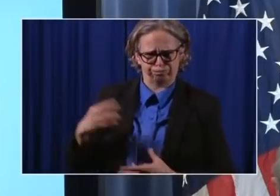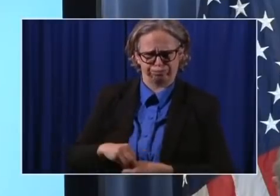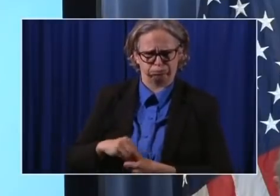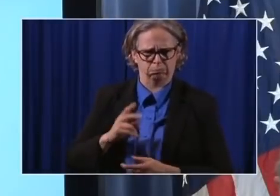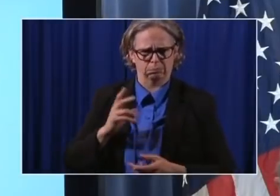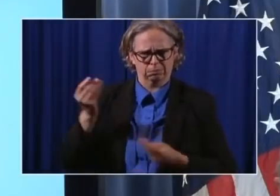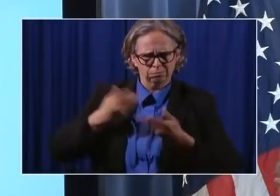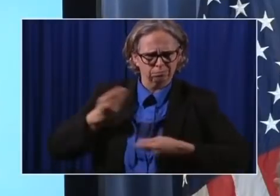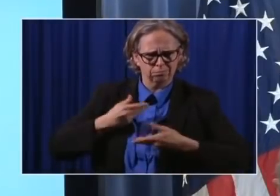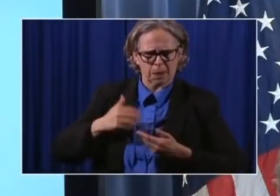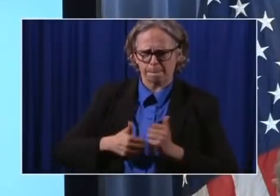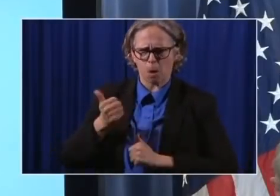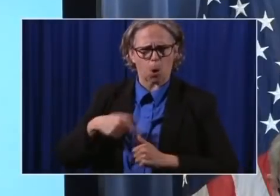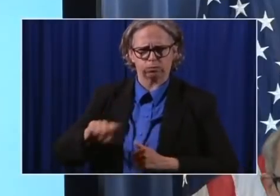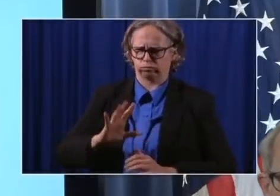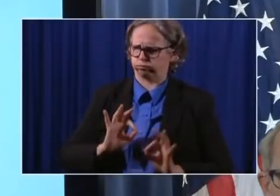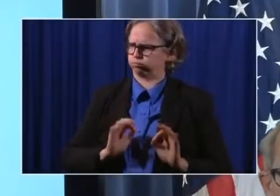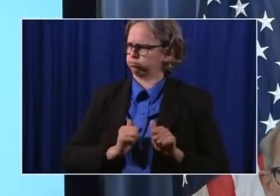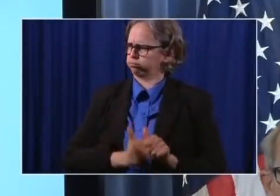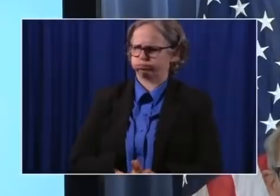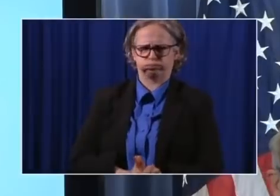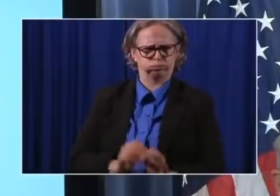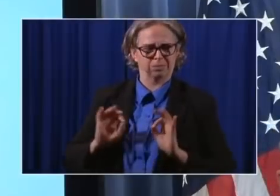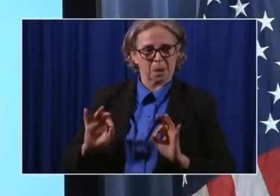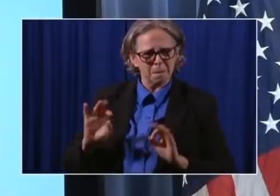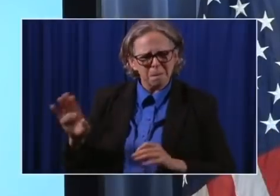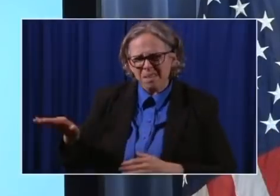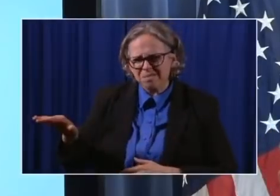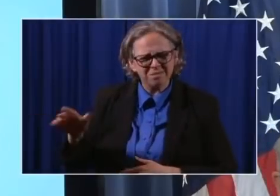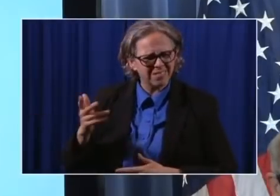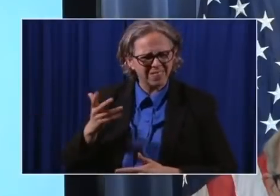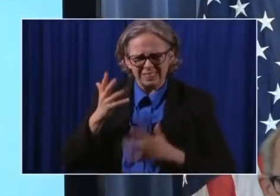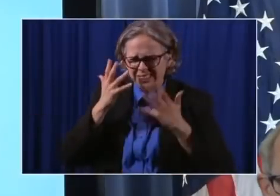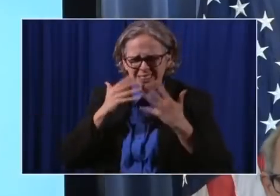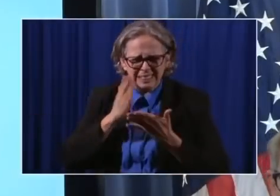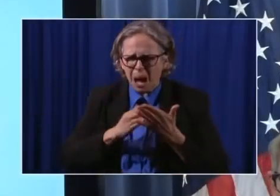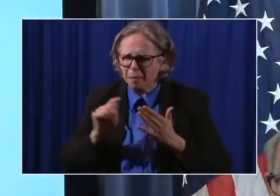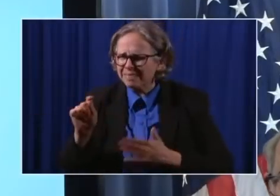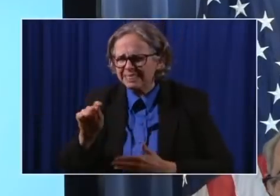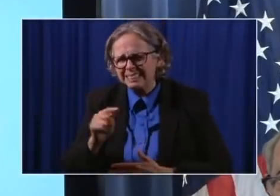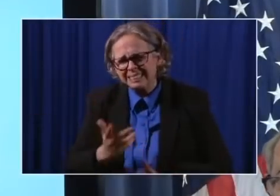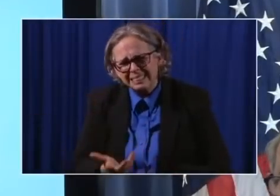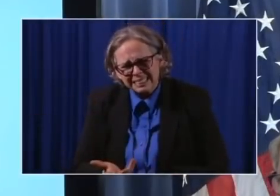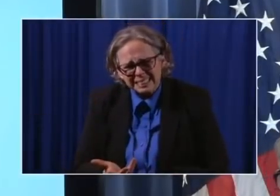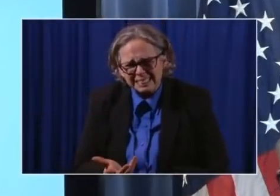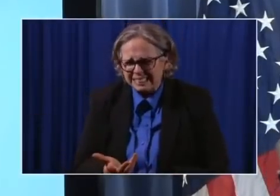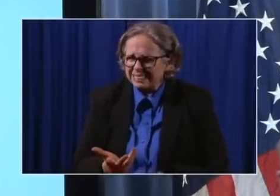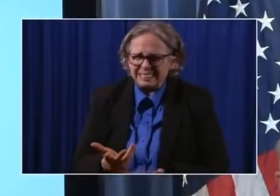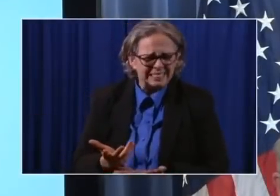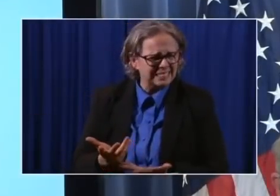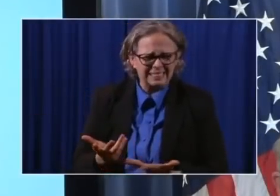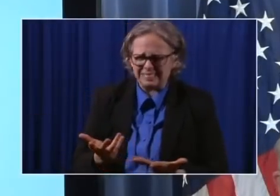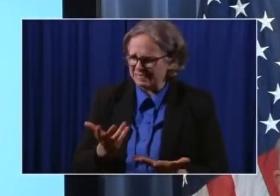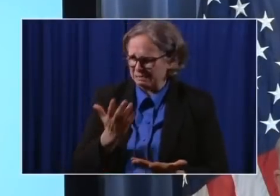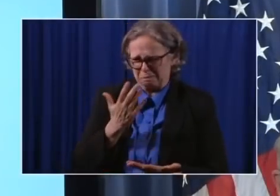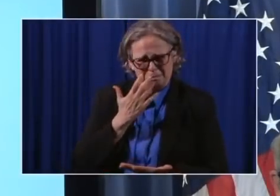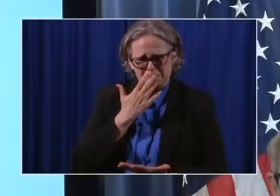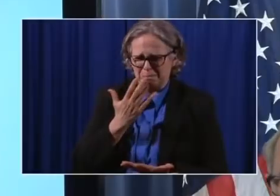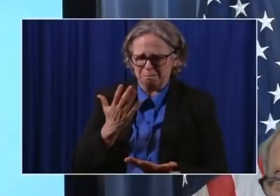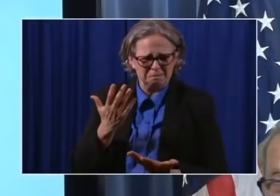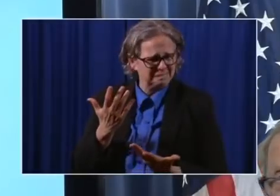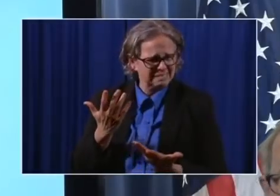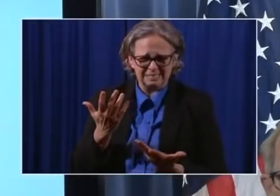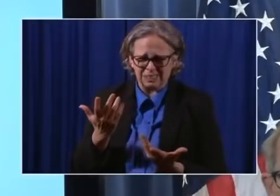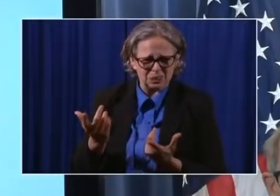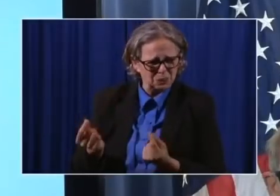team. You also have, unfortunately, some outliers who are not doing a good job, and I wonder if you could just kind of tell us what